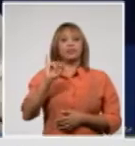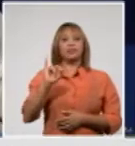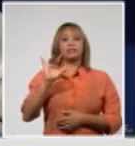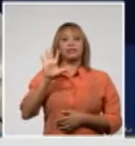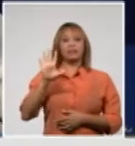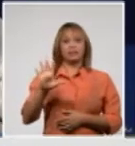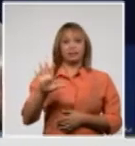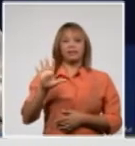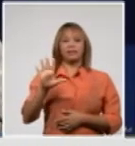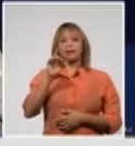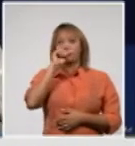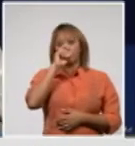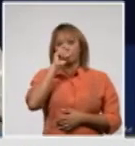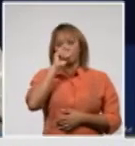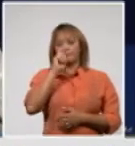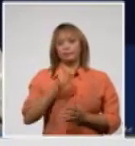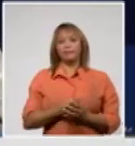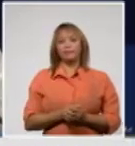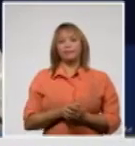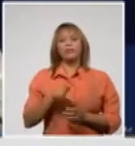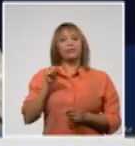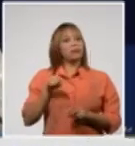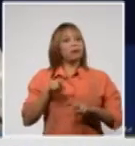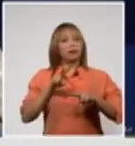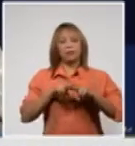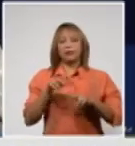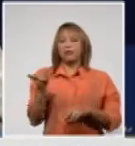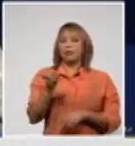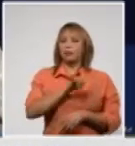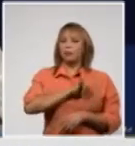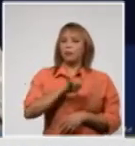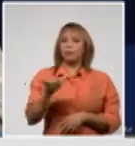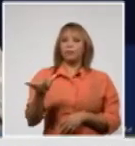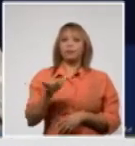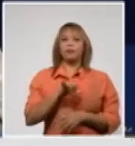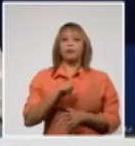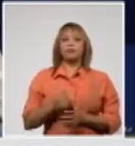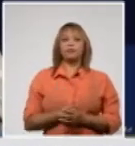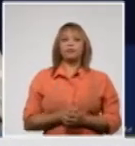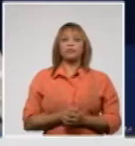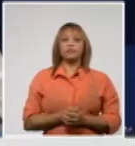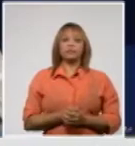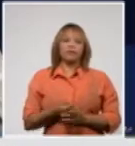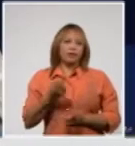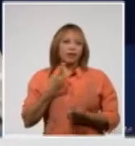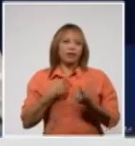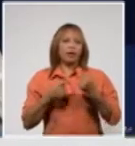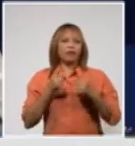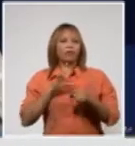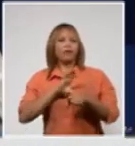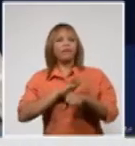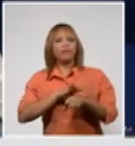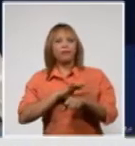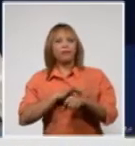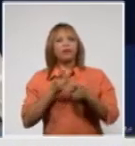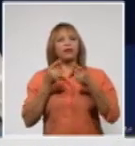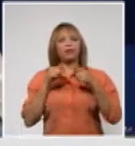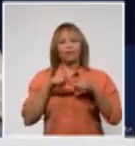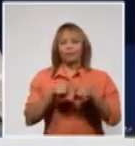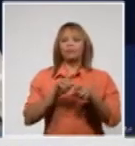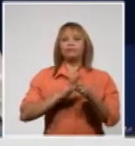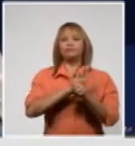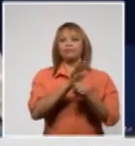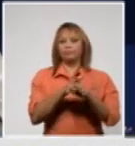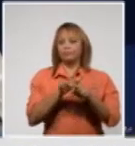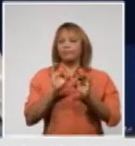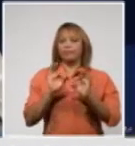the 20th, she was transferred to intensive care, where she remained for the next